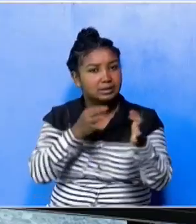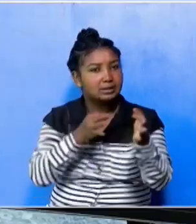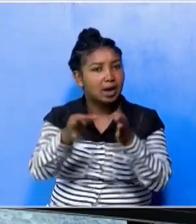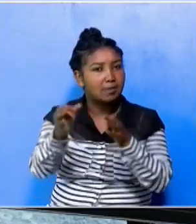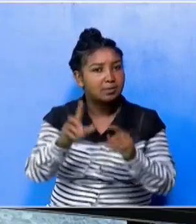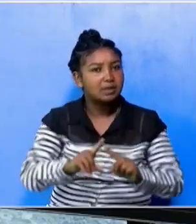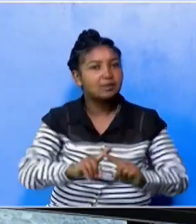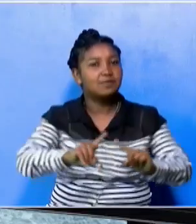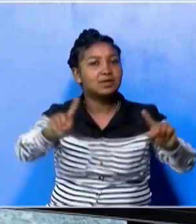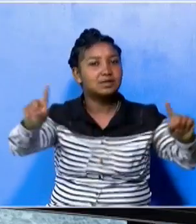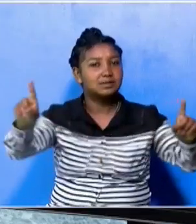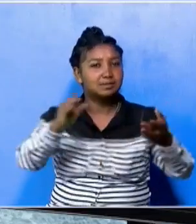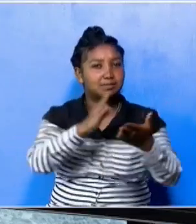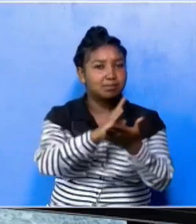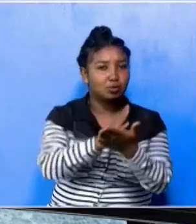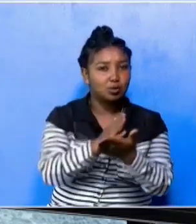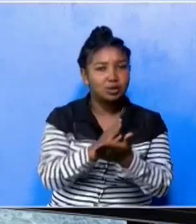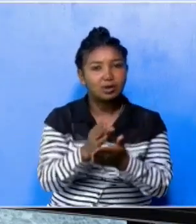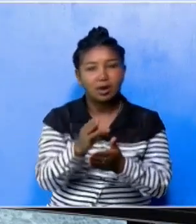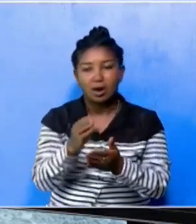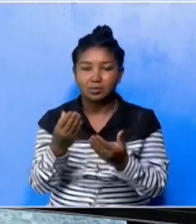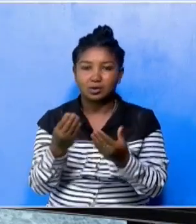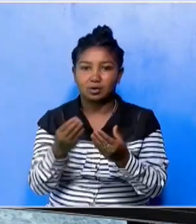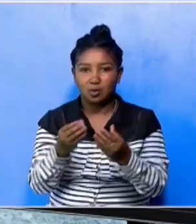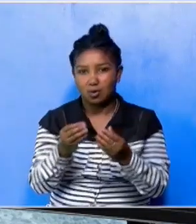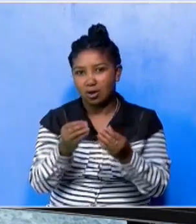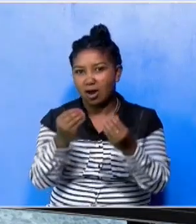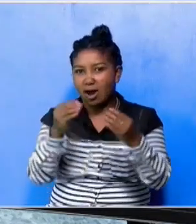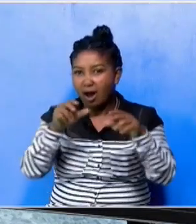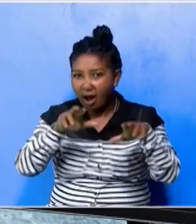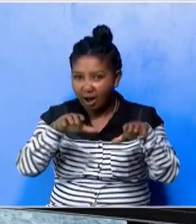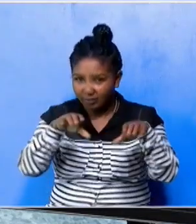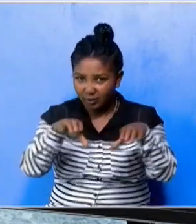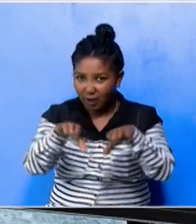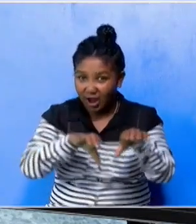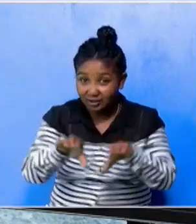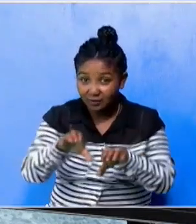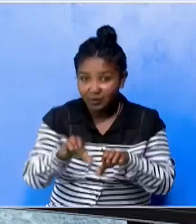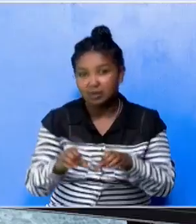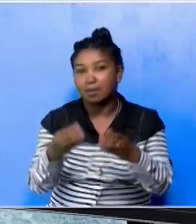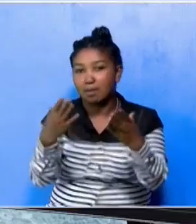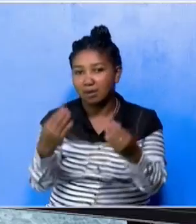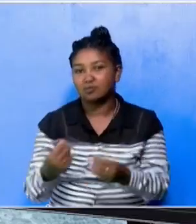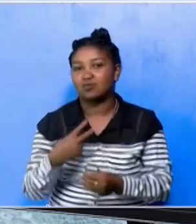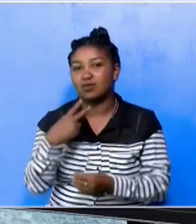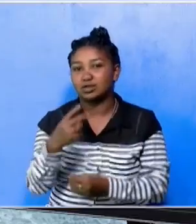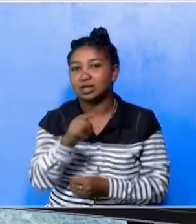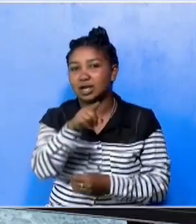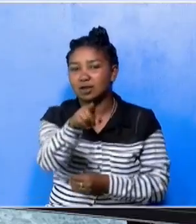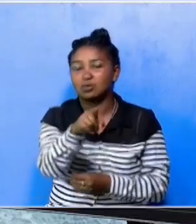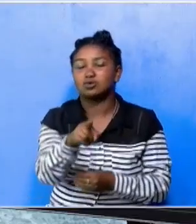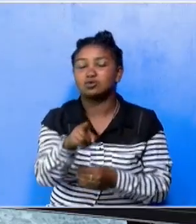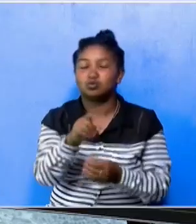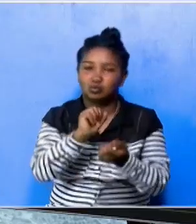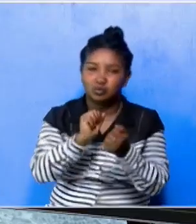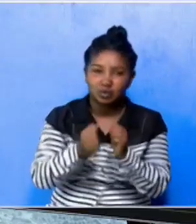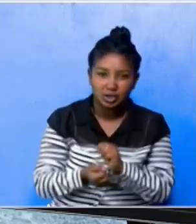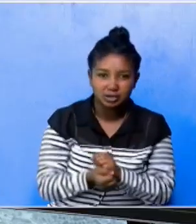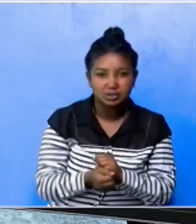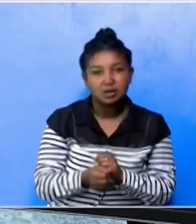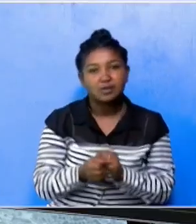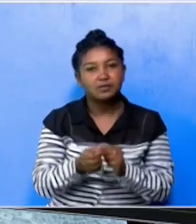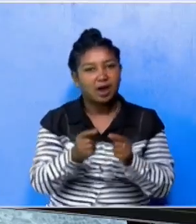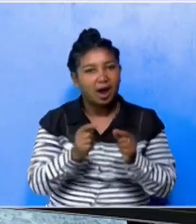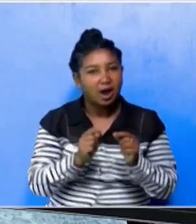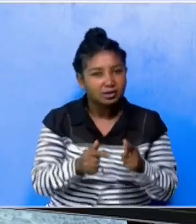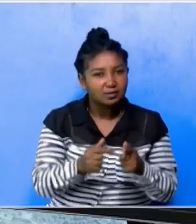the difference between active and passive voice. And also, you are going to change active